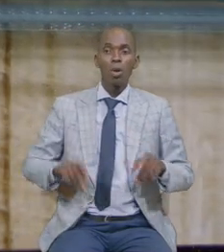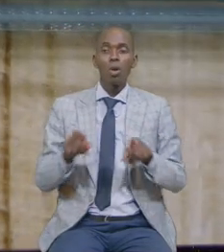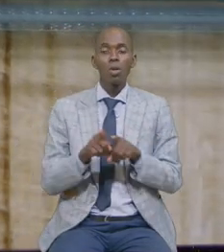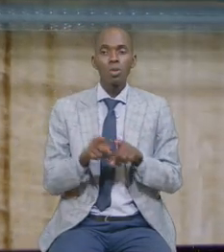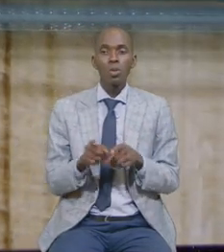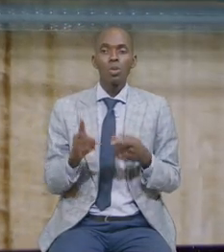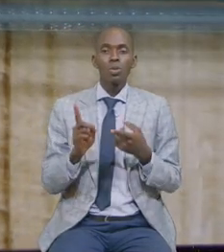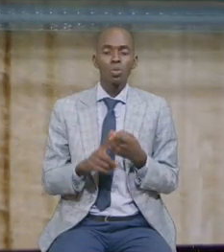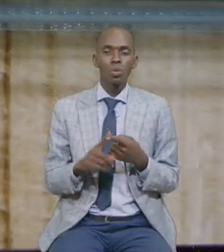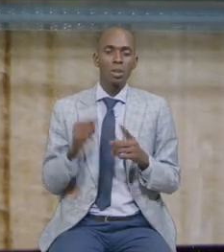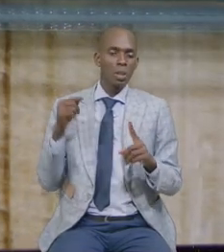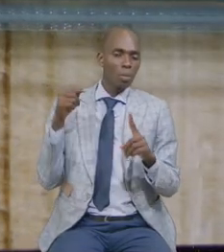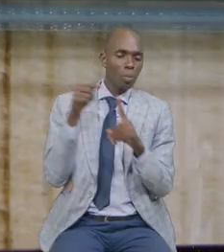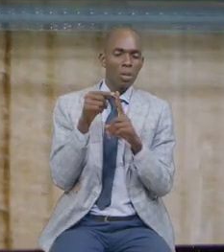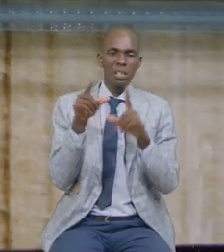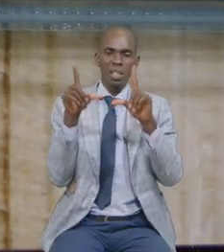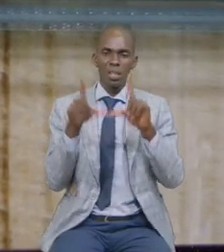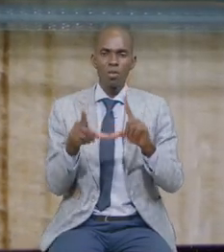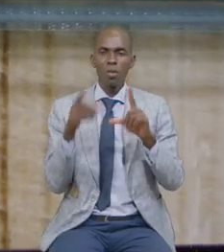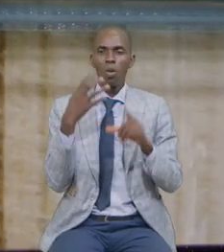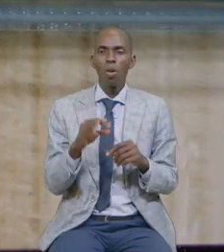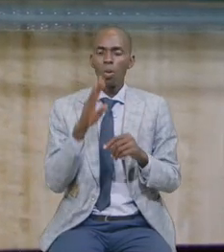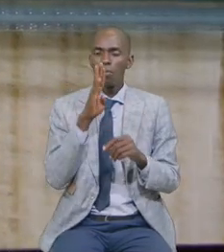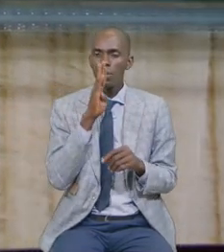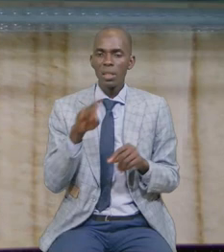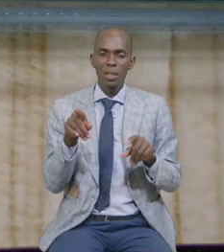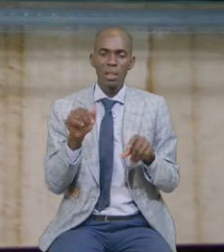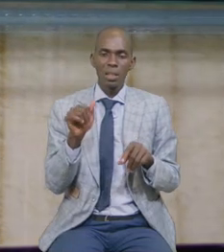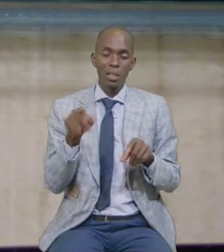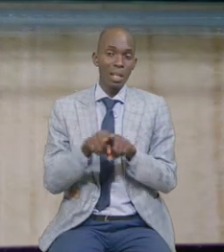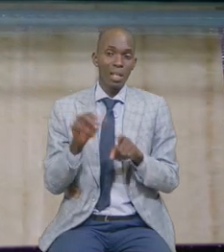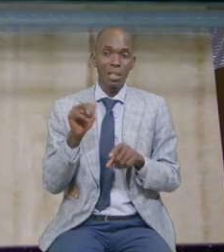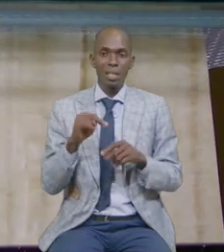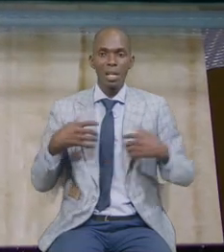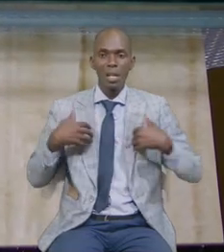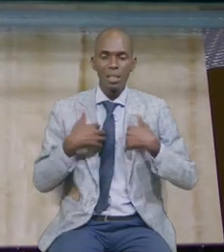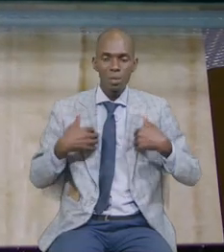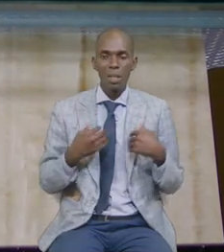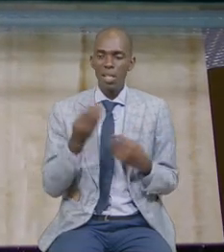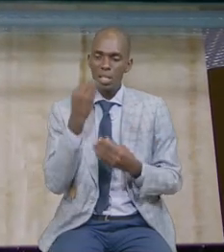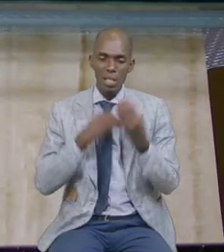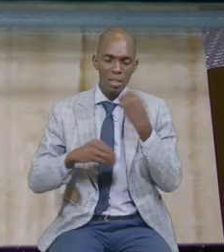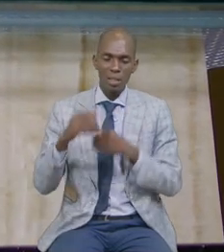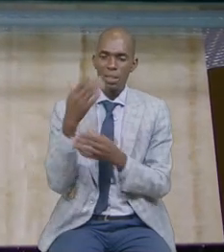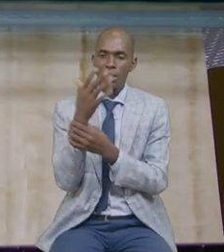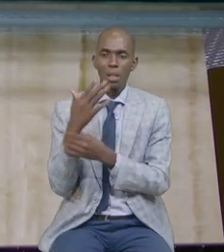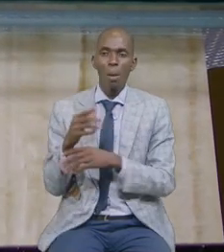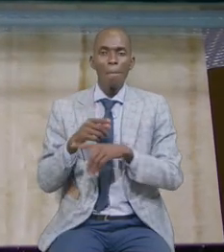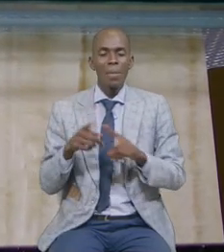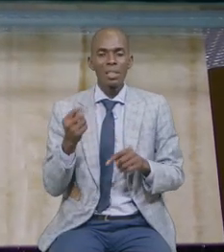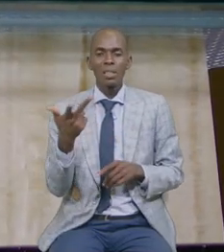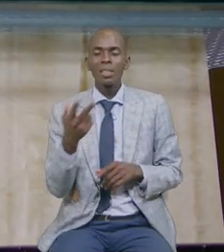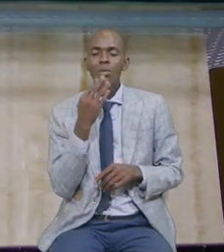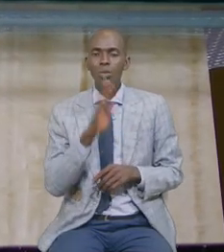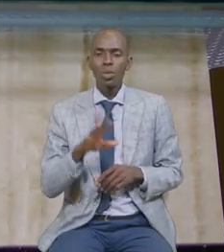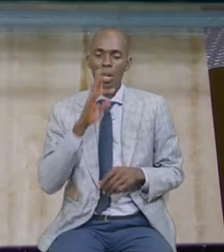like an animal to each grass a sheetrock Meshach and Abednego they were still alive you will